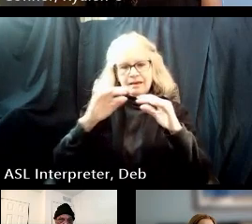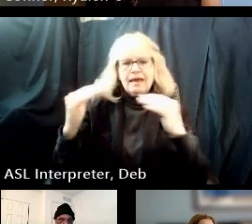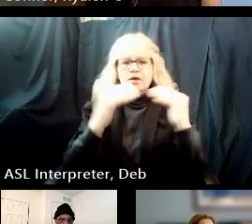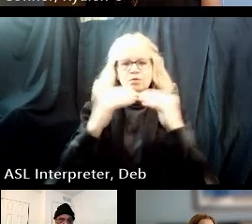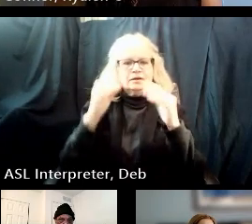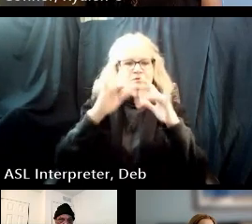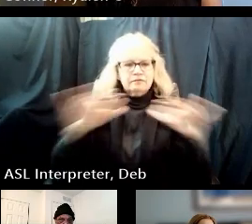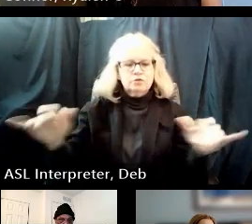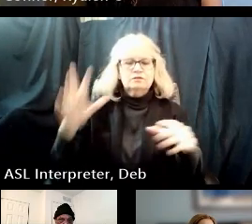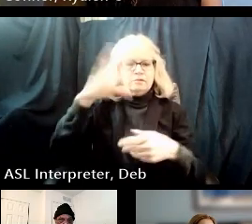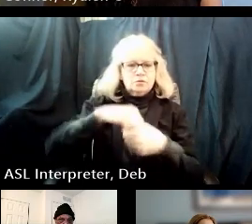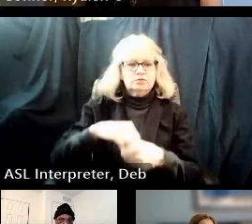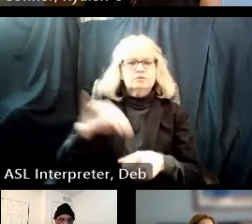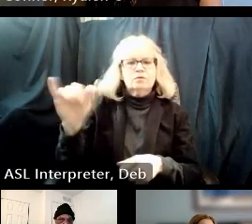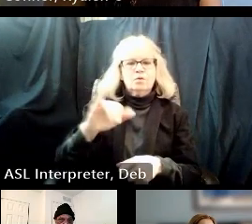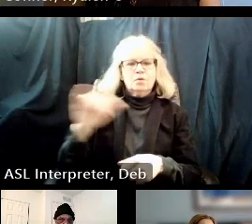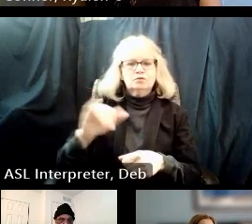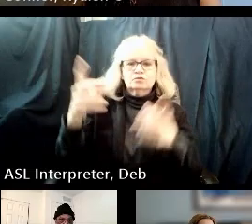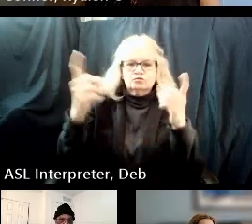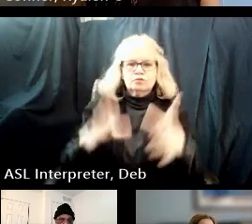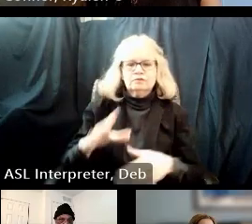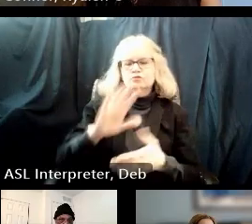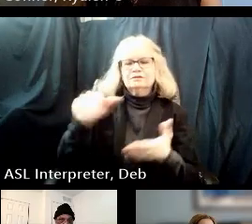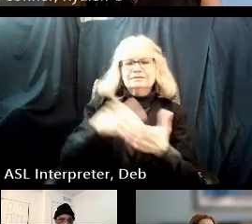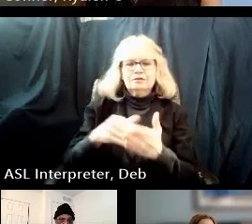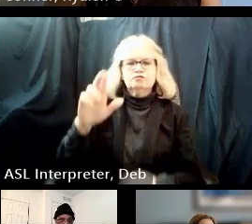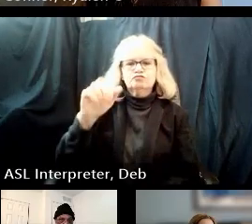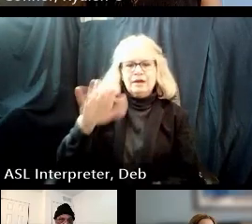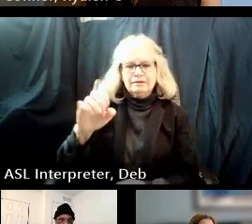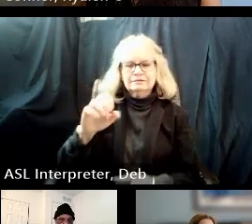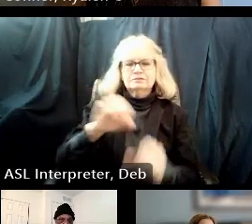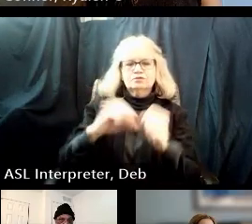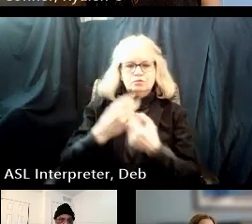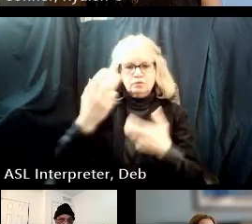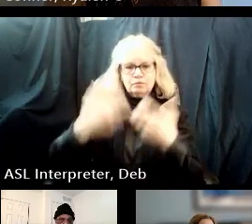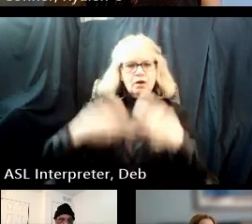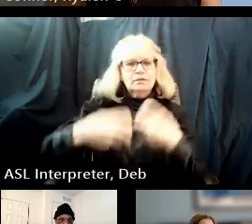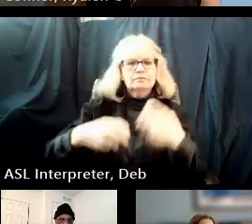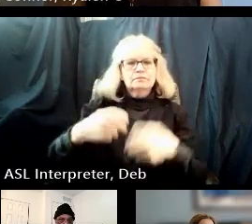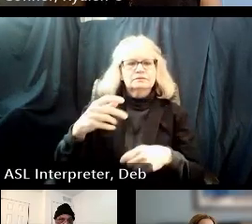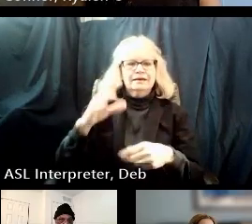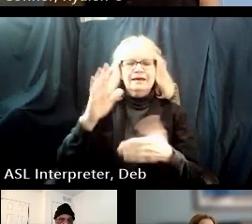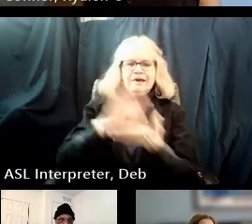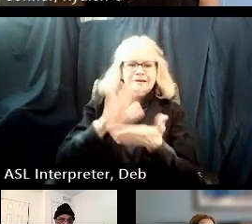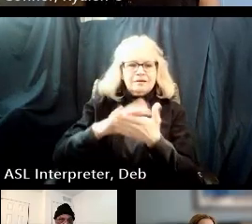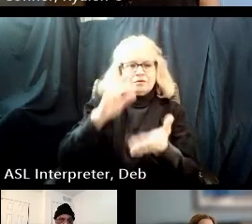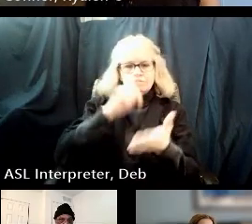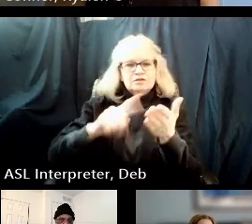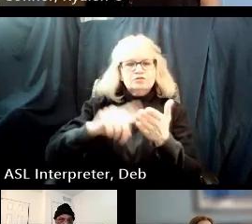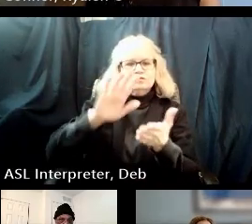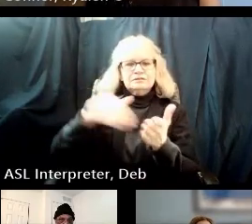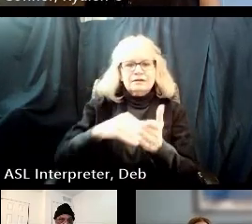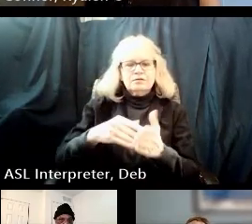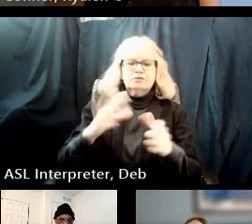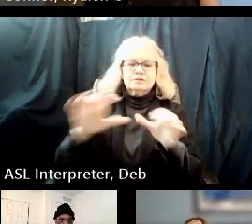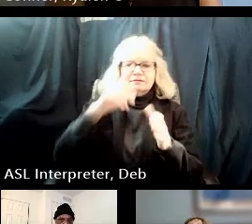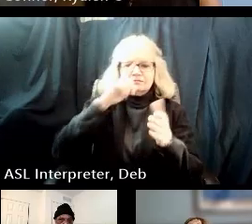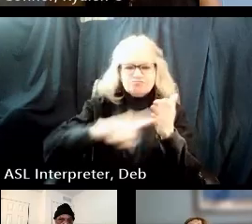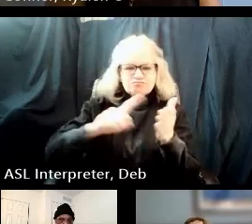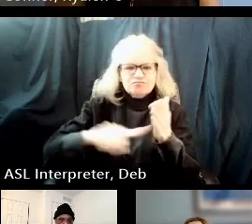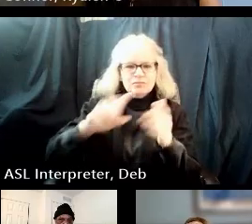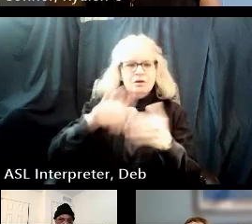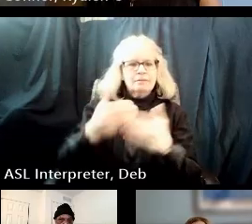of the Center on Race and Social Problems, an academic research center which conducts applied social science research on race,